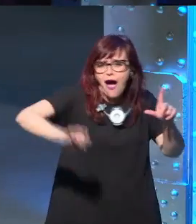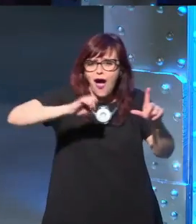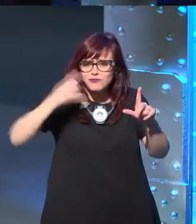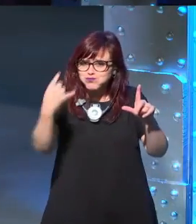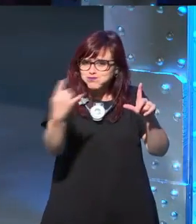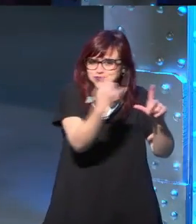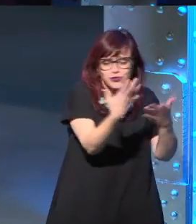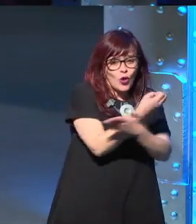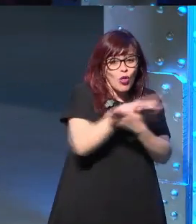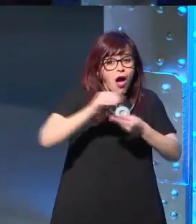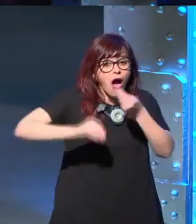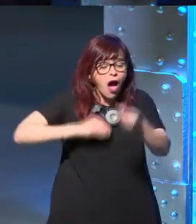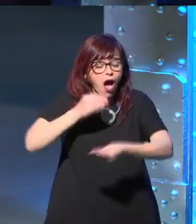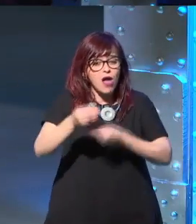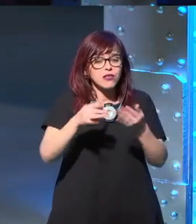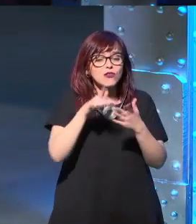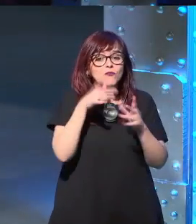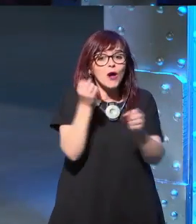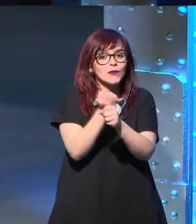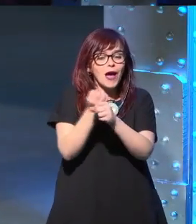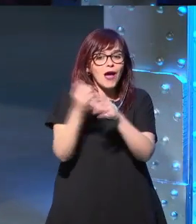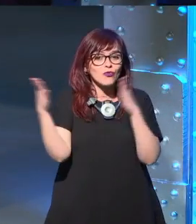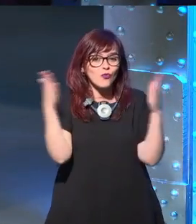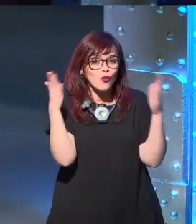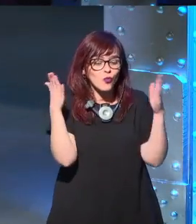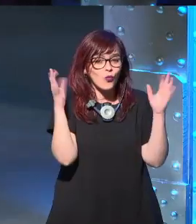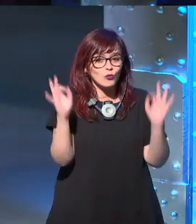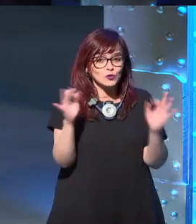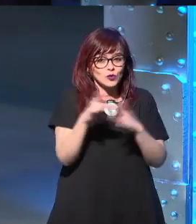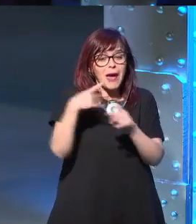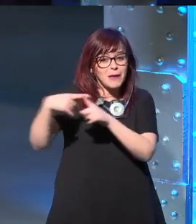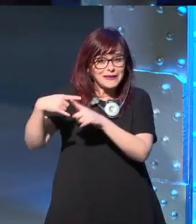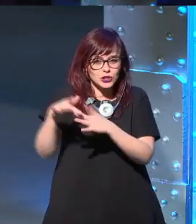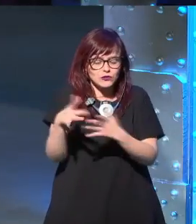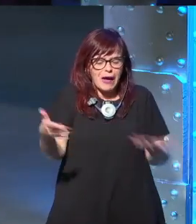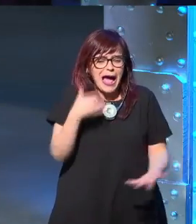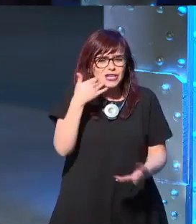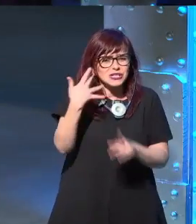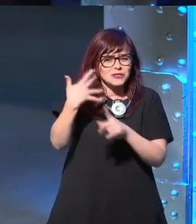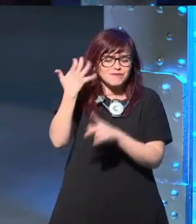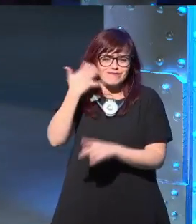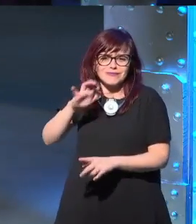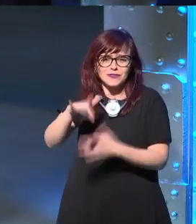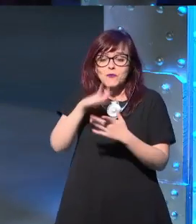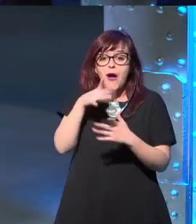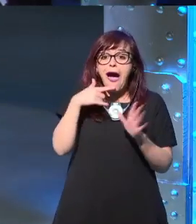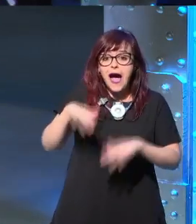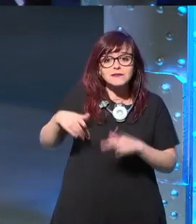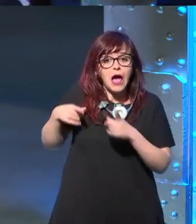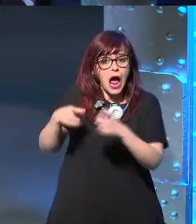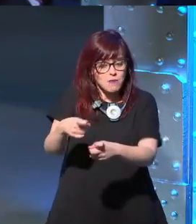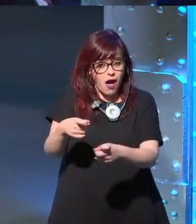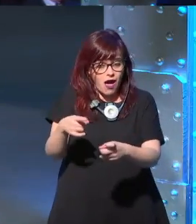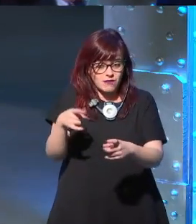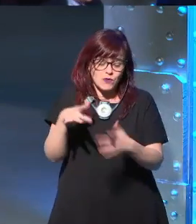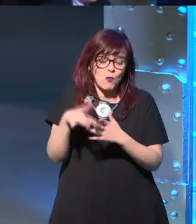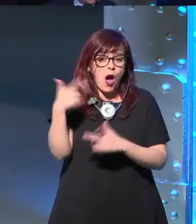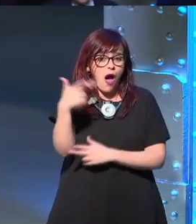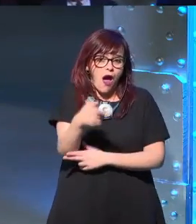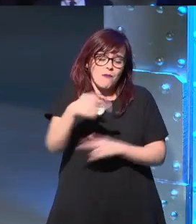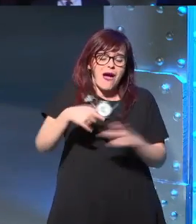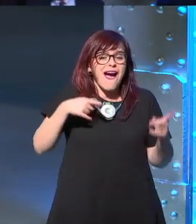when he's working with Cesare Borgia, his only military weapon that he does that's truly important is he invents the concept of the